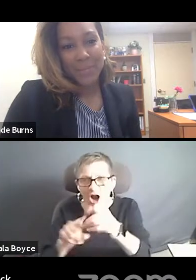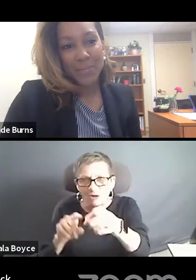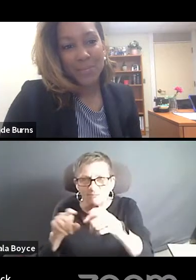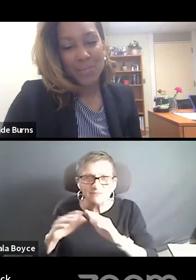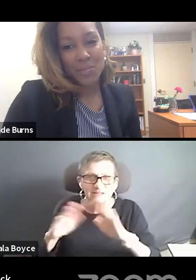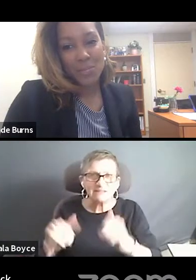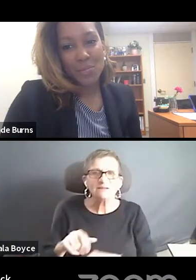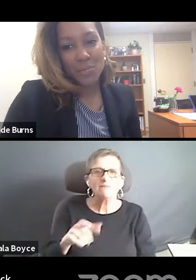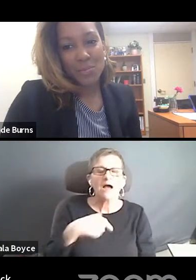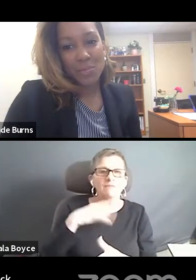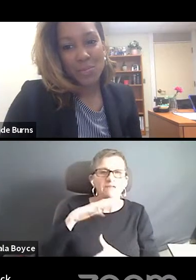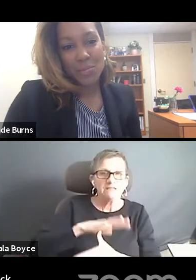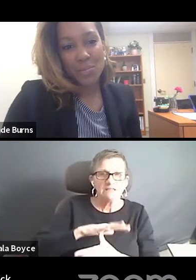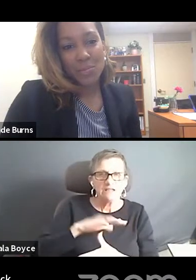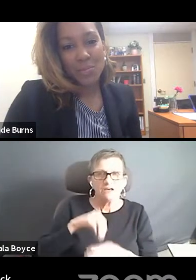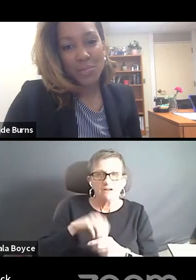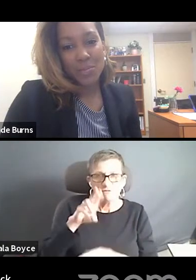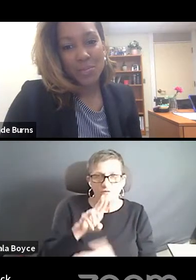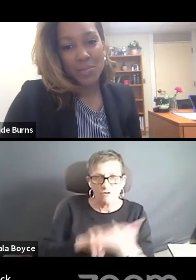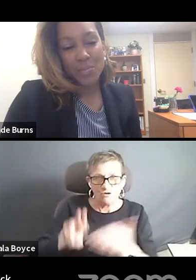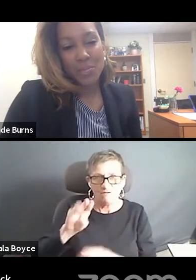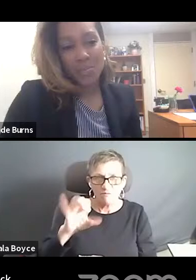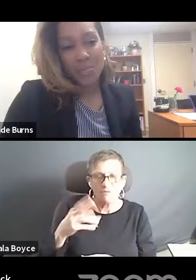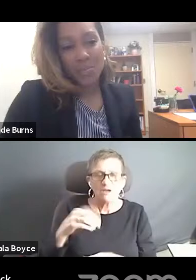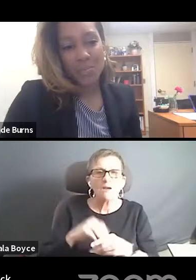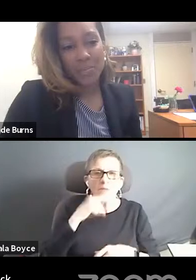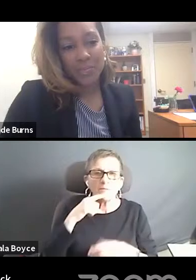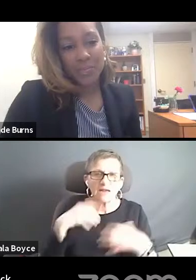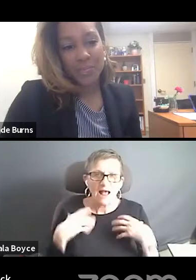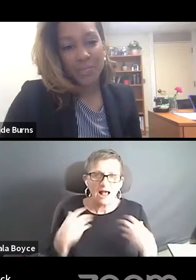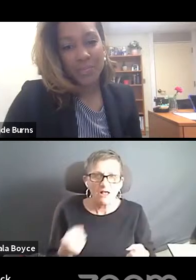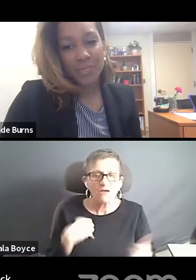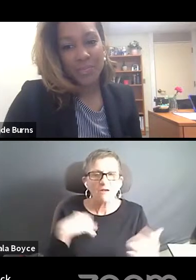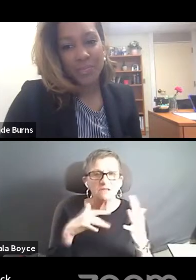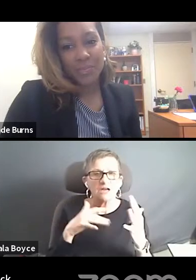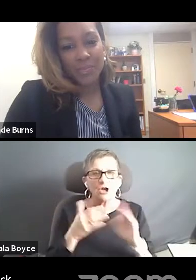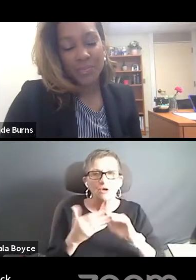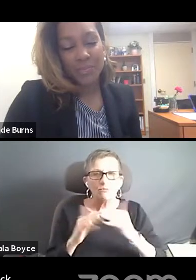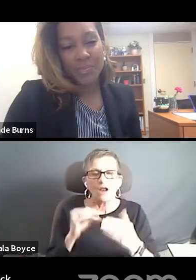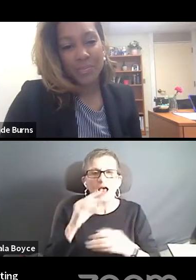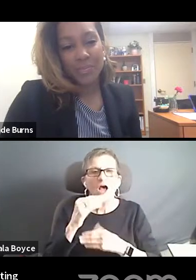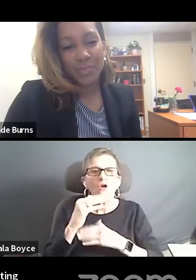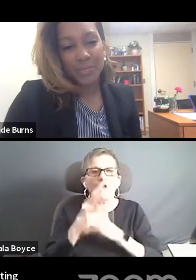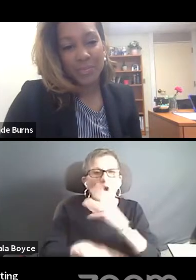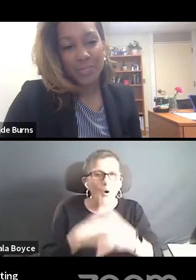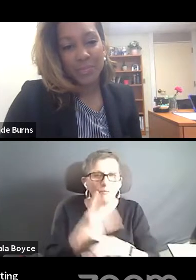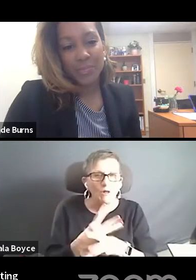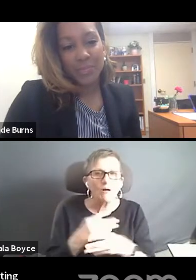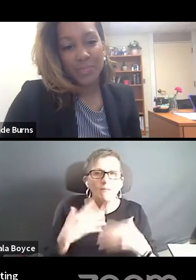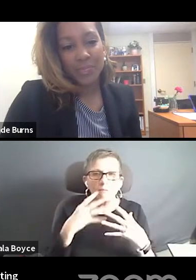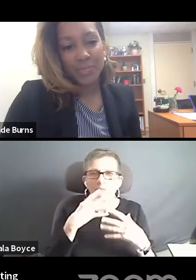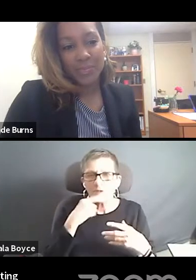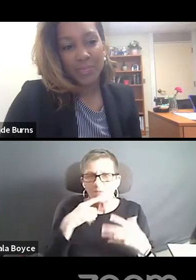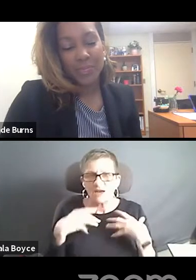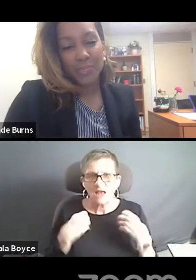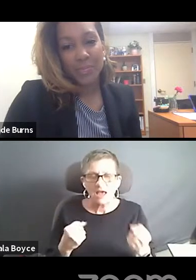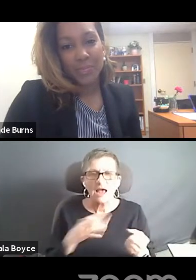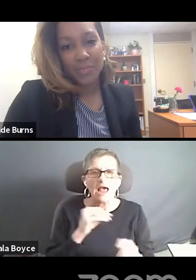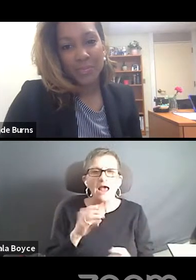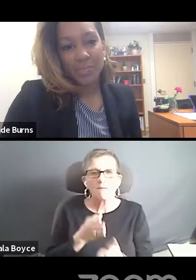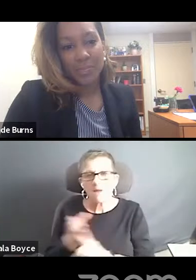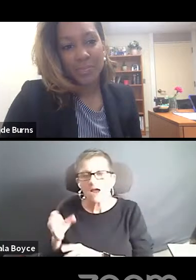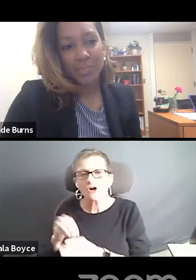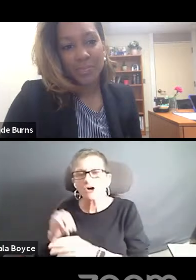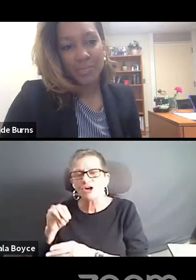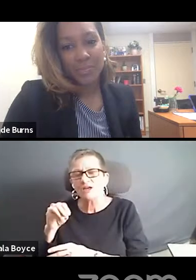I'm a senior at the University of Michigan School of Public Health. I'm studying community and global public health and minoring in Afro-American and African